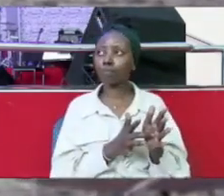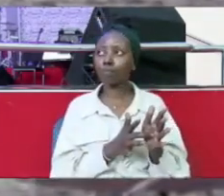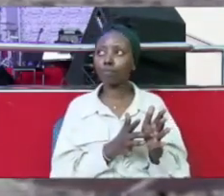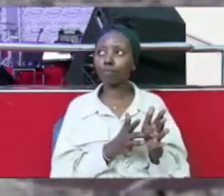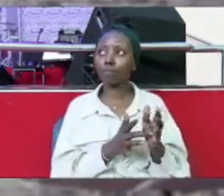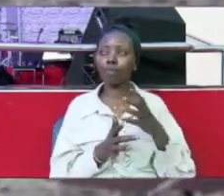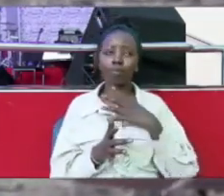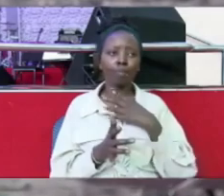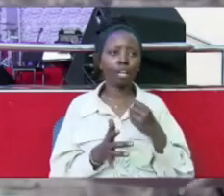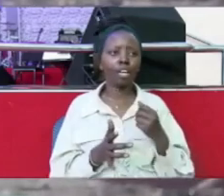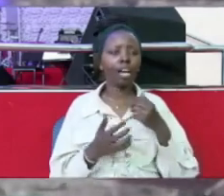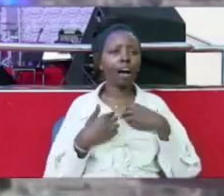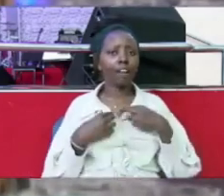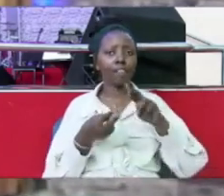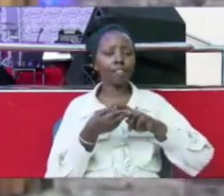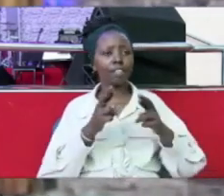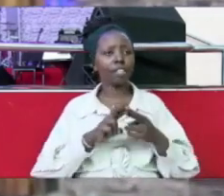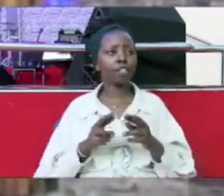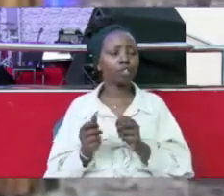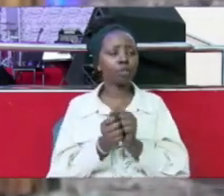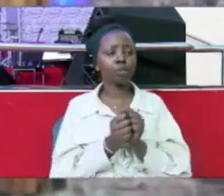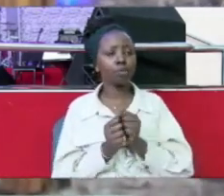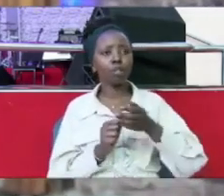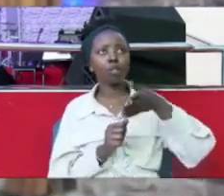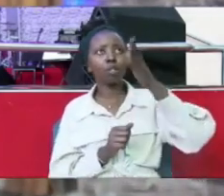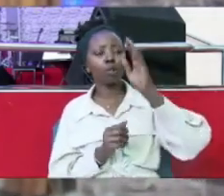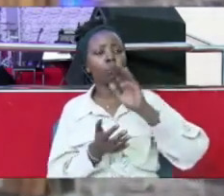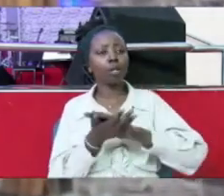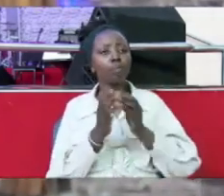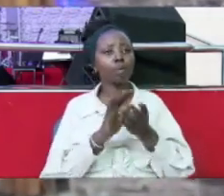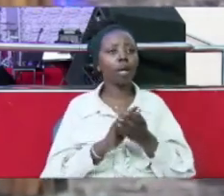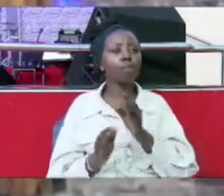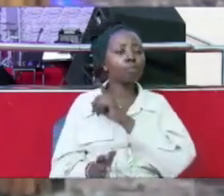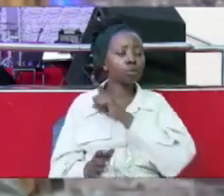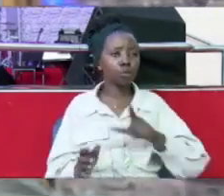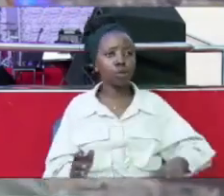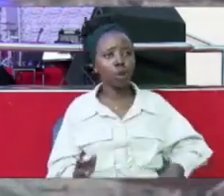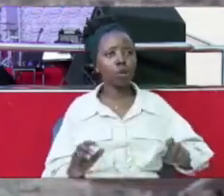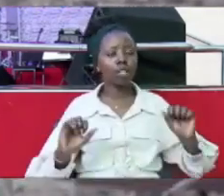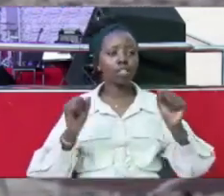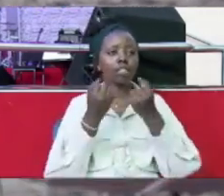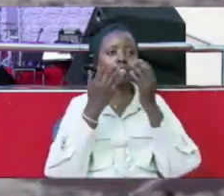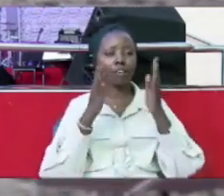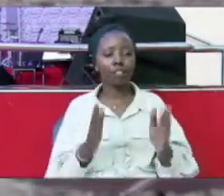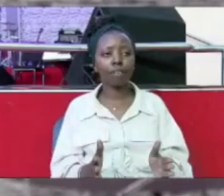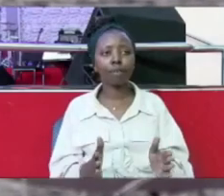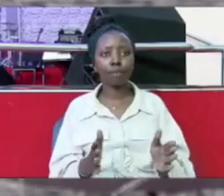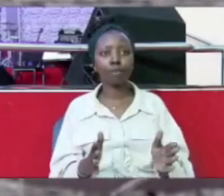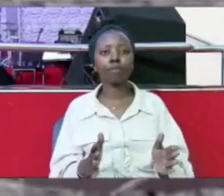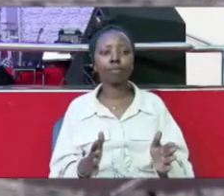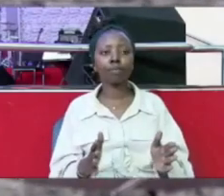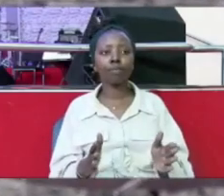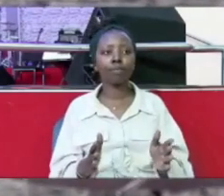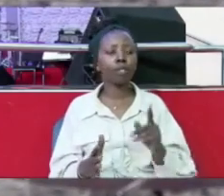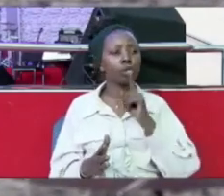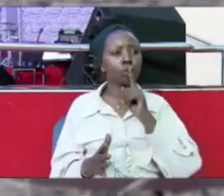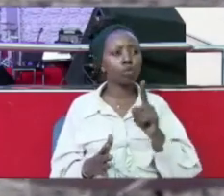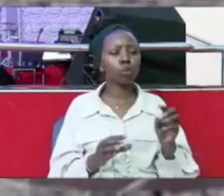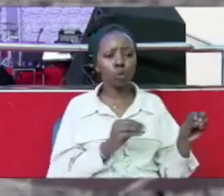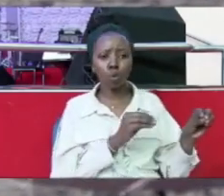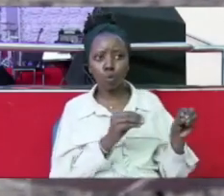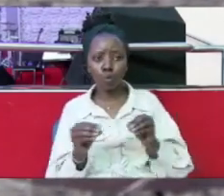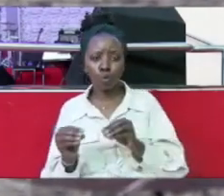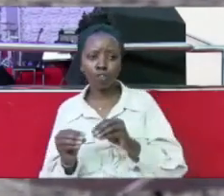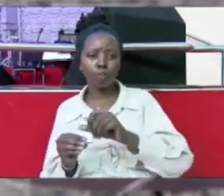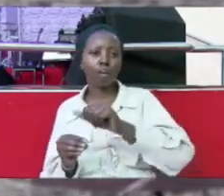And you have a relationship with him. He becomes your Lord and your Savior. Na unakuwa na uhusiano na yeye, anakuwa mwokozi wako. So you move from that